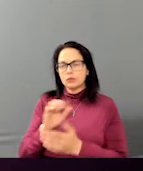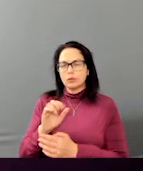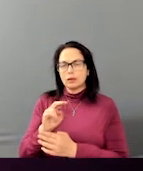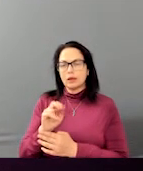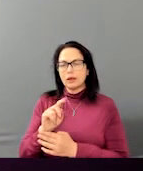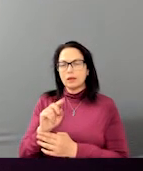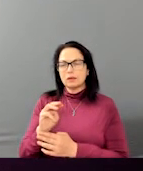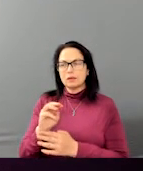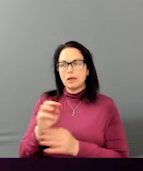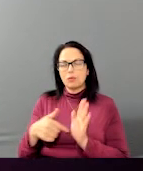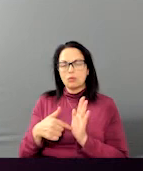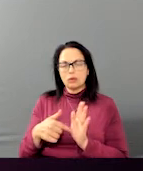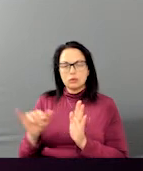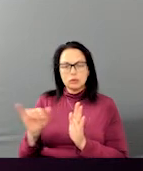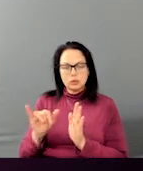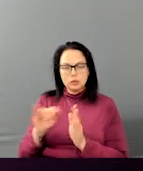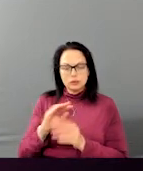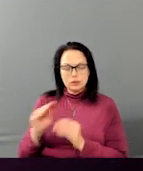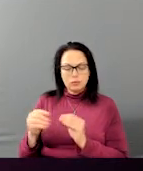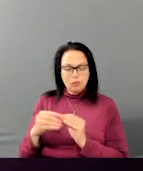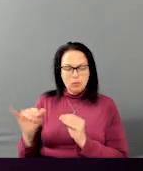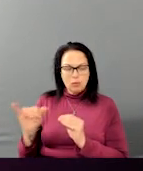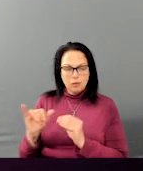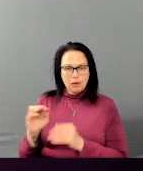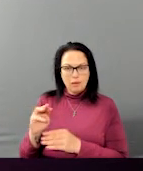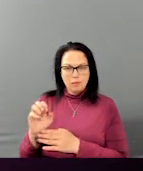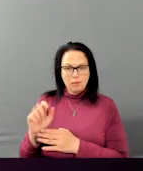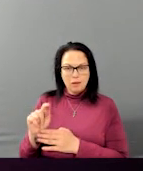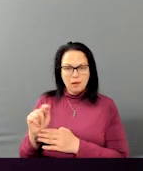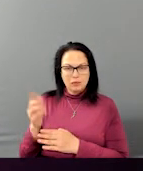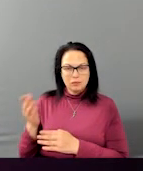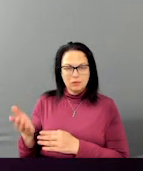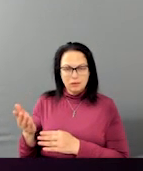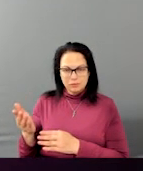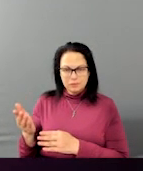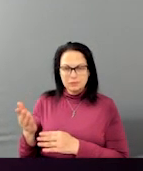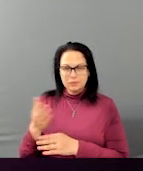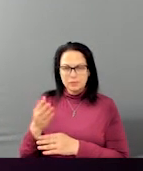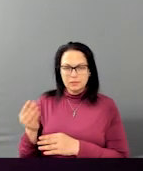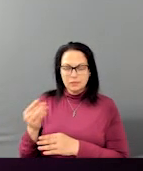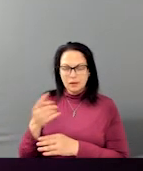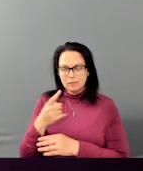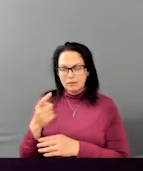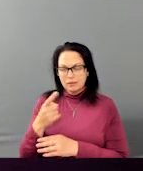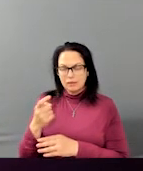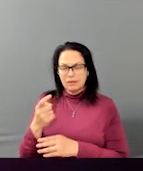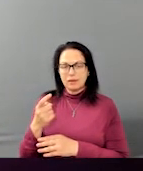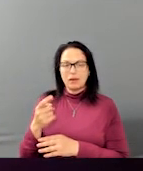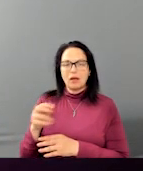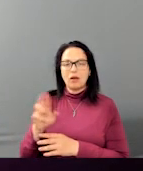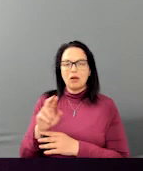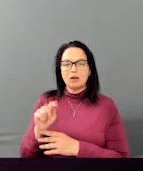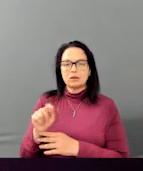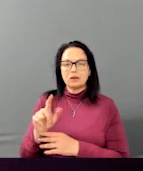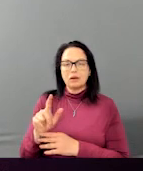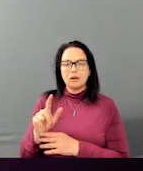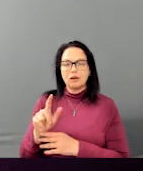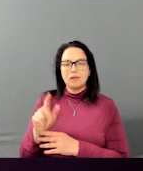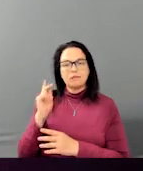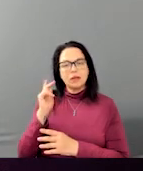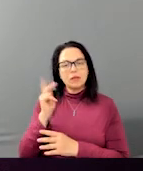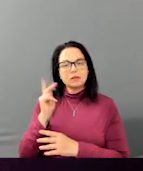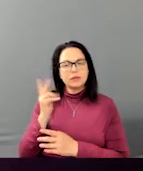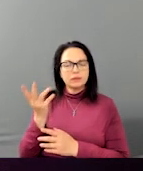different kind of render. It's more so like mount there. And because of RTL's